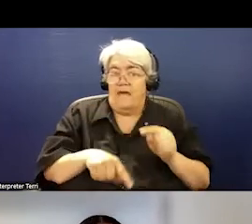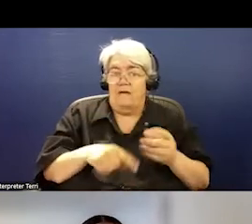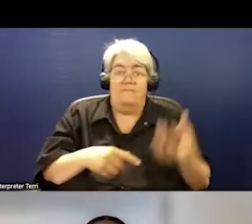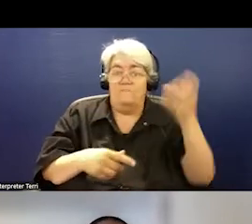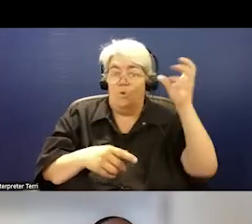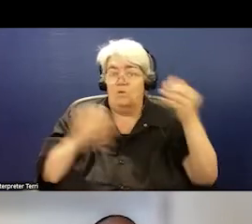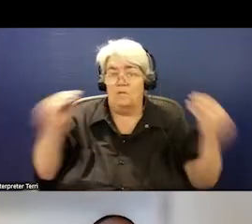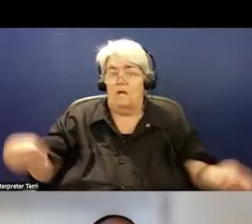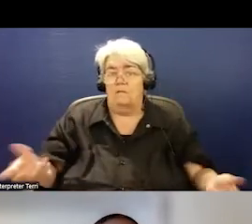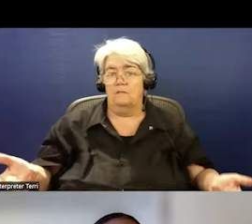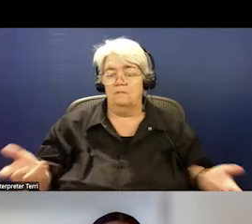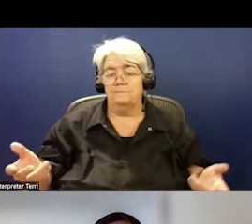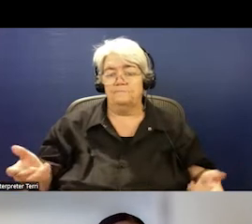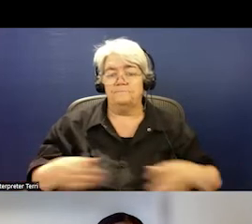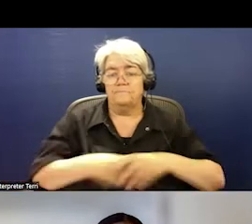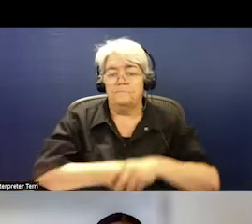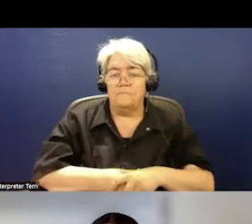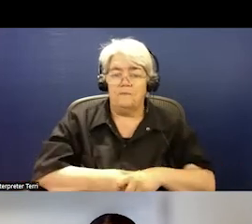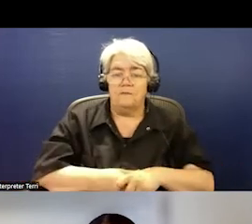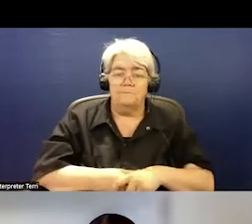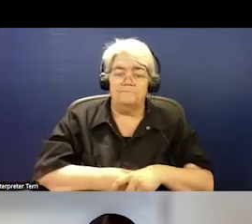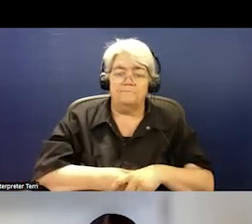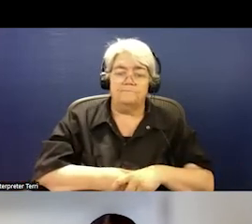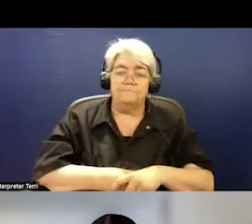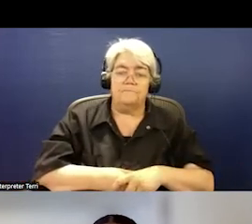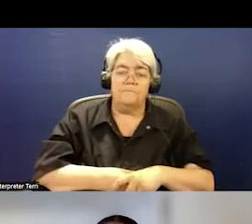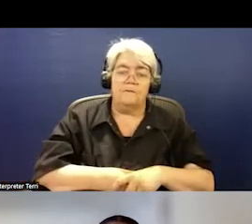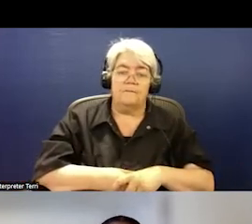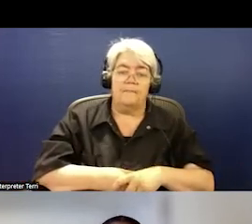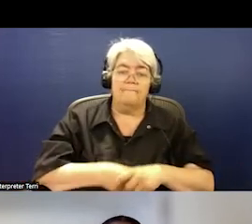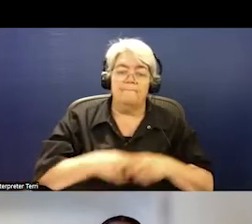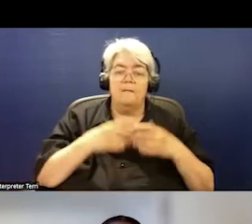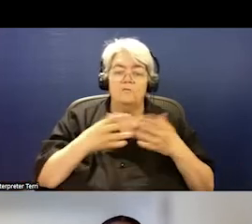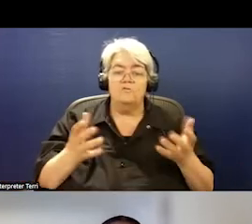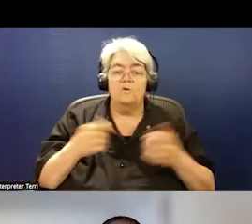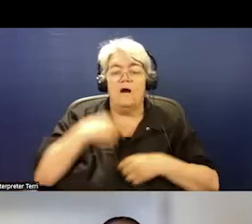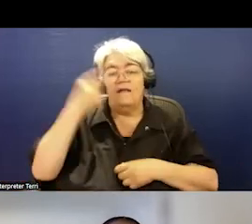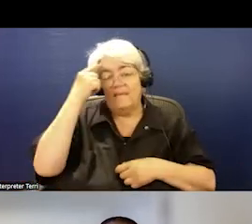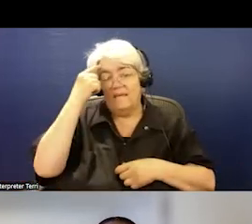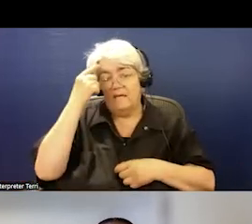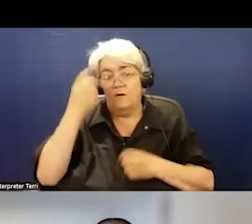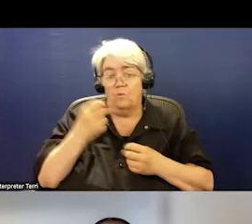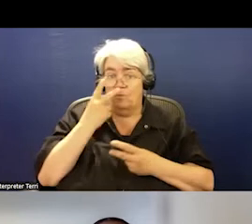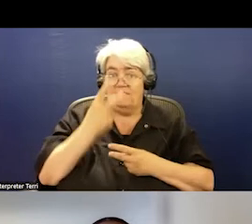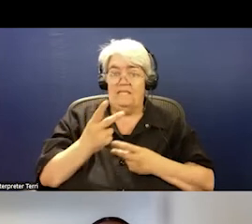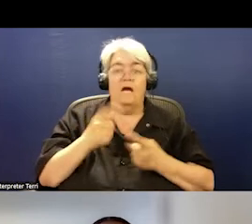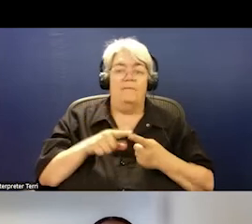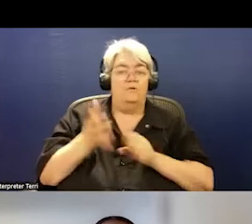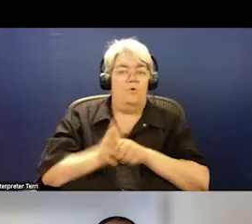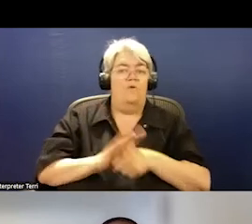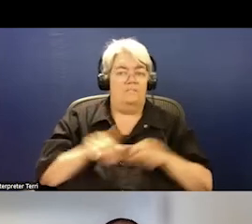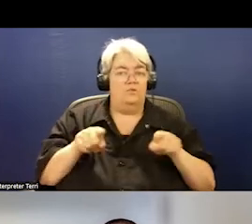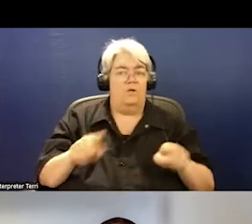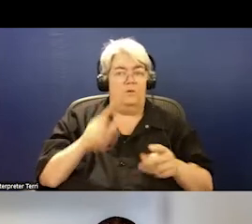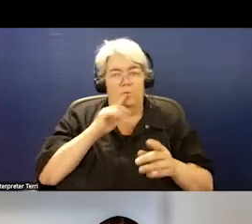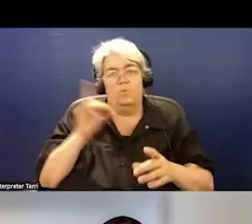their doctors because they didn't have that availability. So I think that what we saw, especially during COVID, was that a lot of